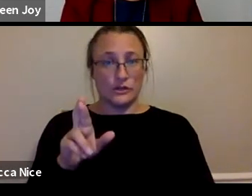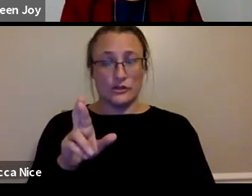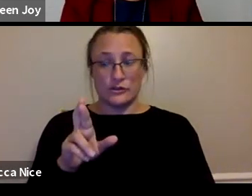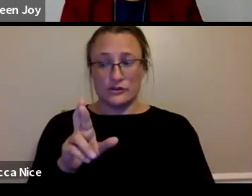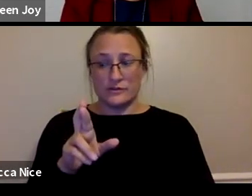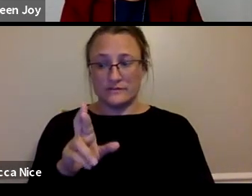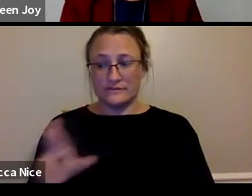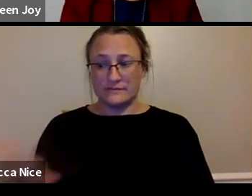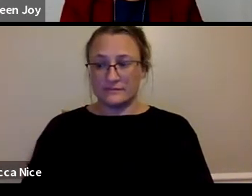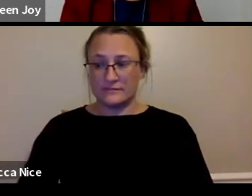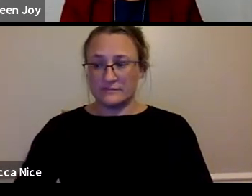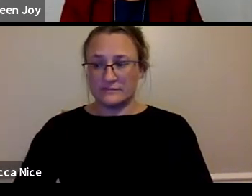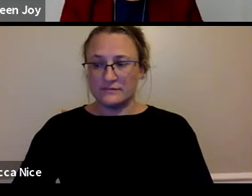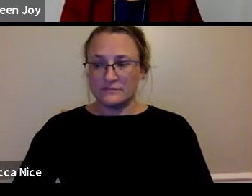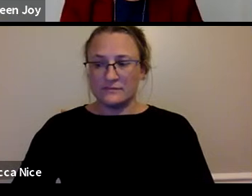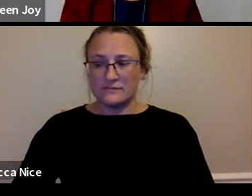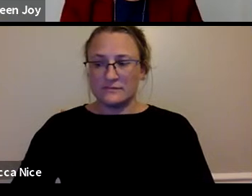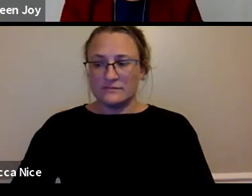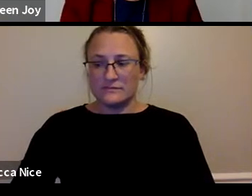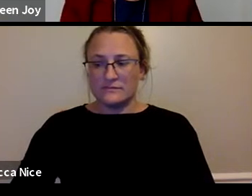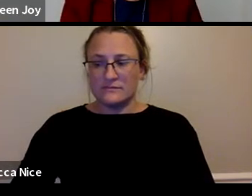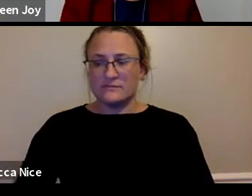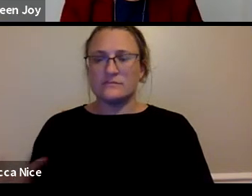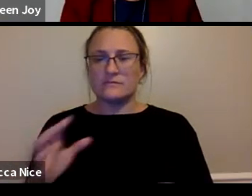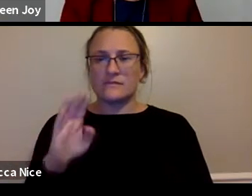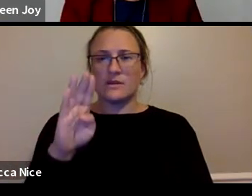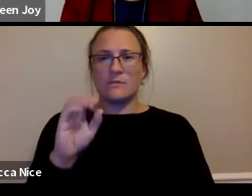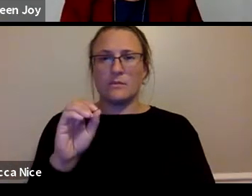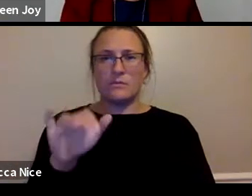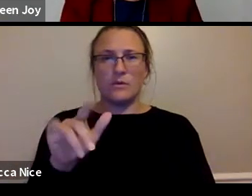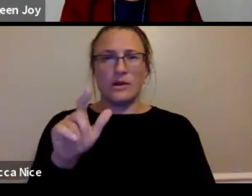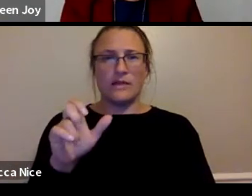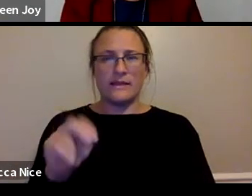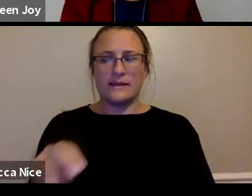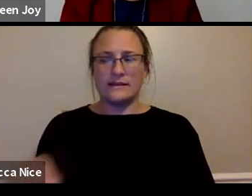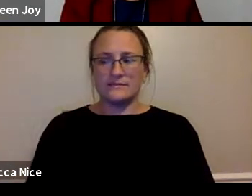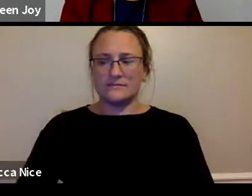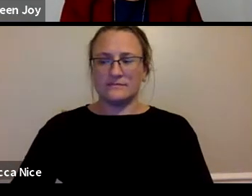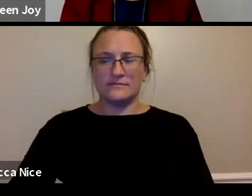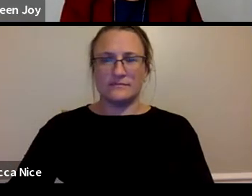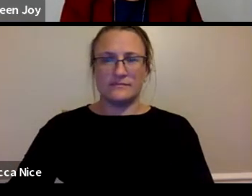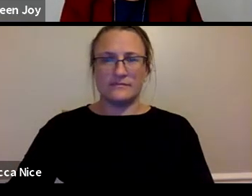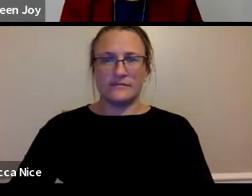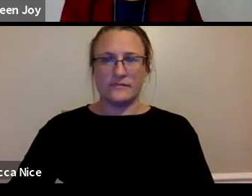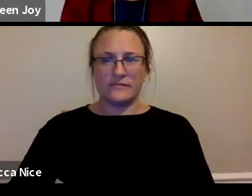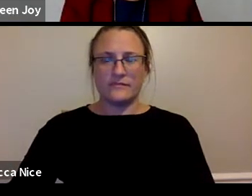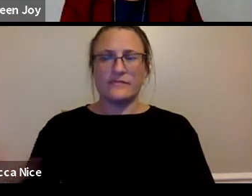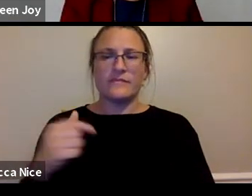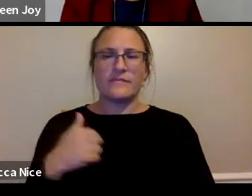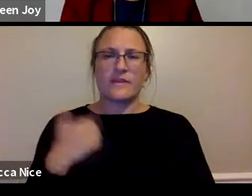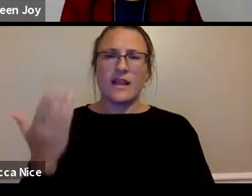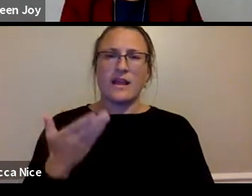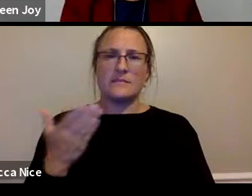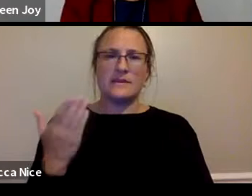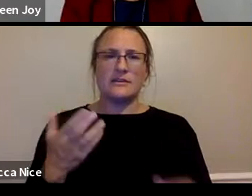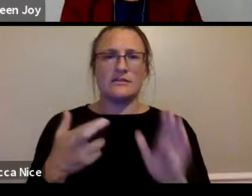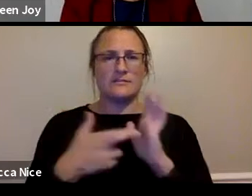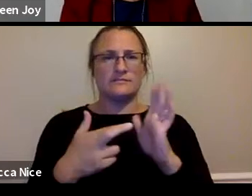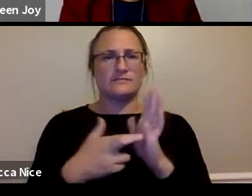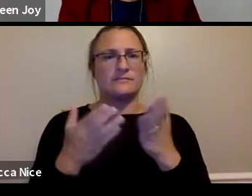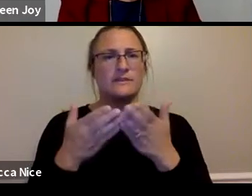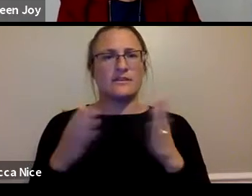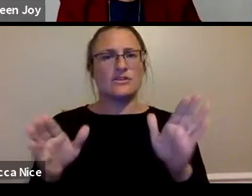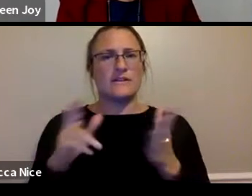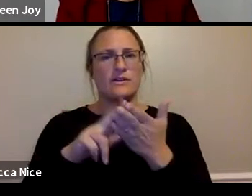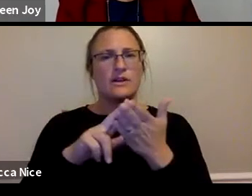Christopher. Last name is Boylan, Boylan. And I'm here today on behalf of the General Contractors